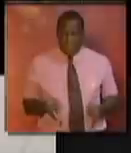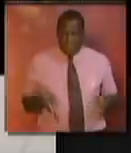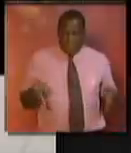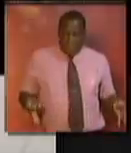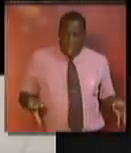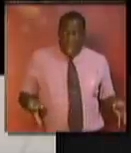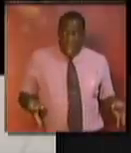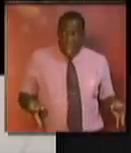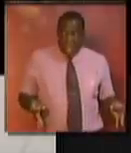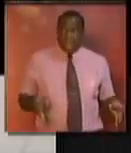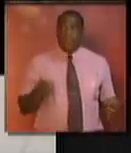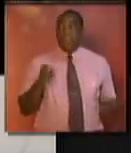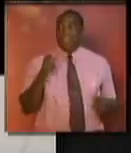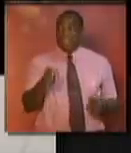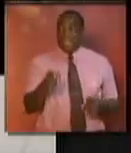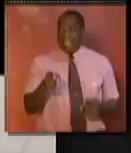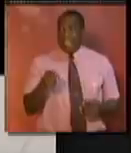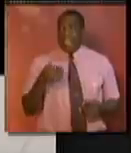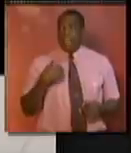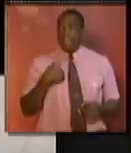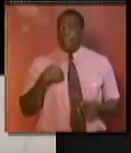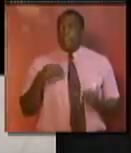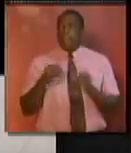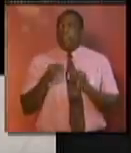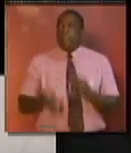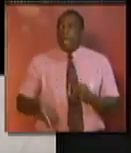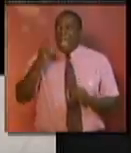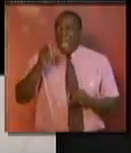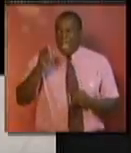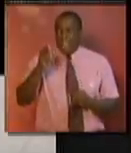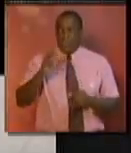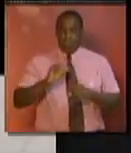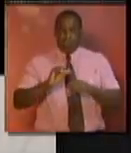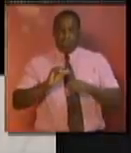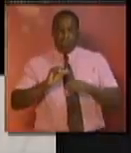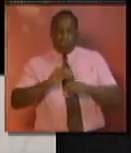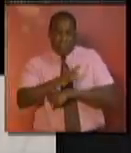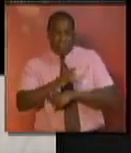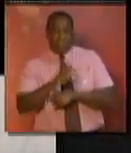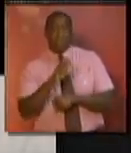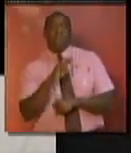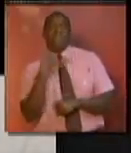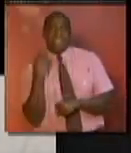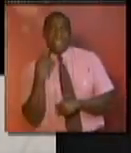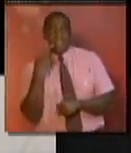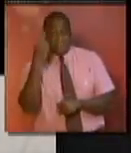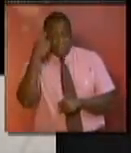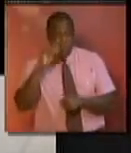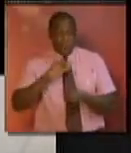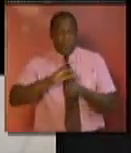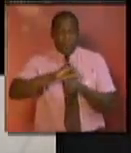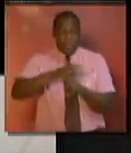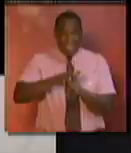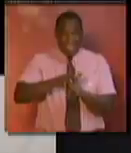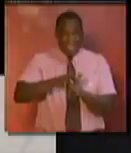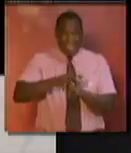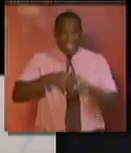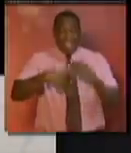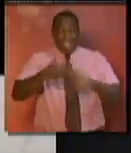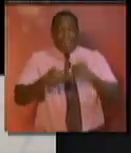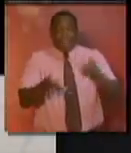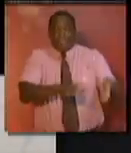than previously realized factor in the mortality rate for COVID-19, and that the